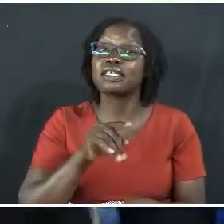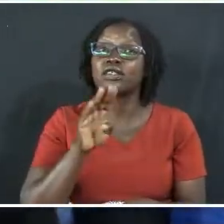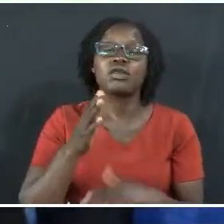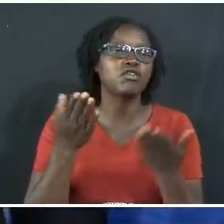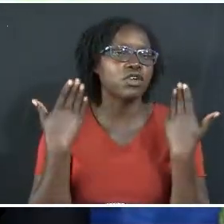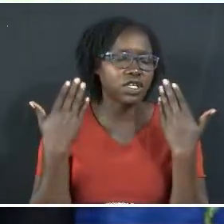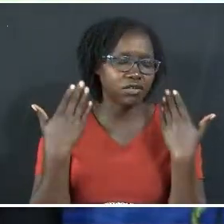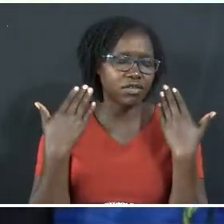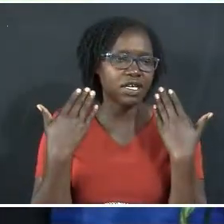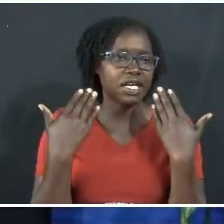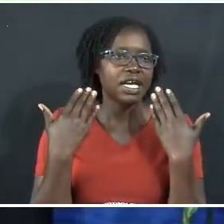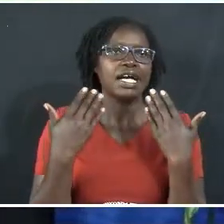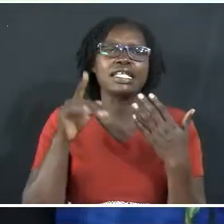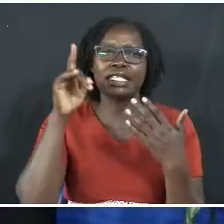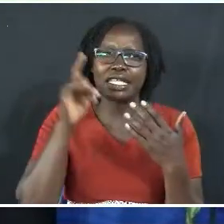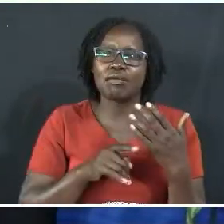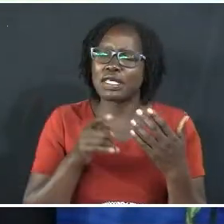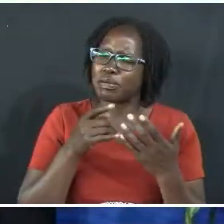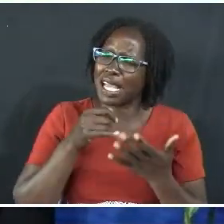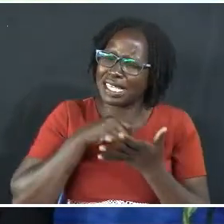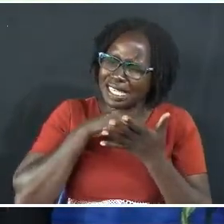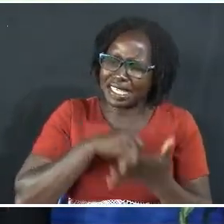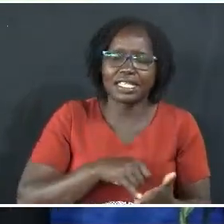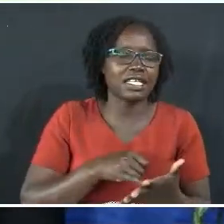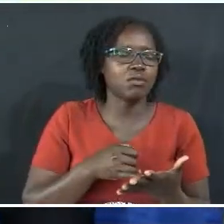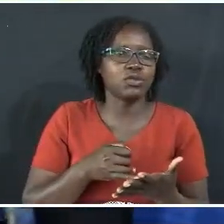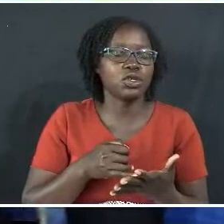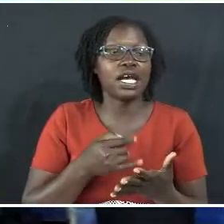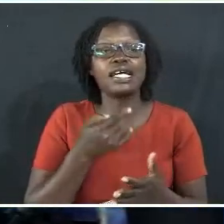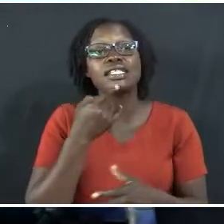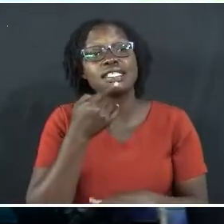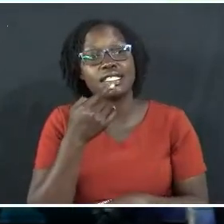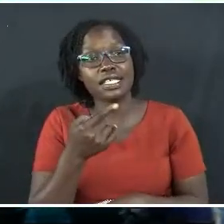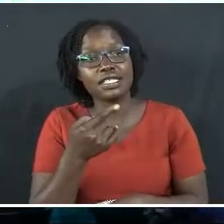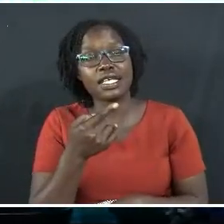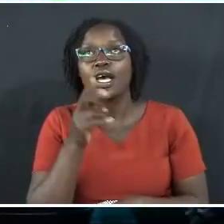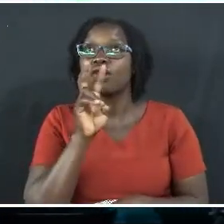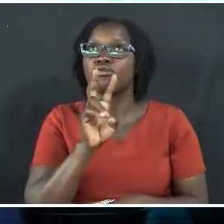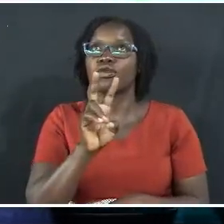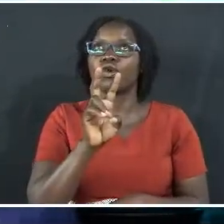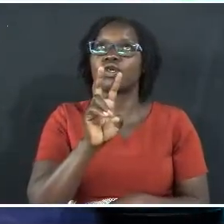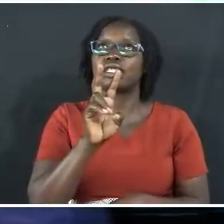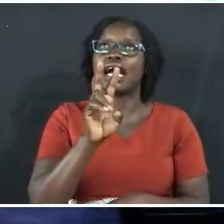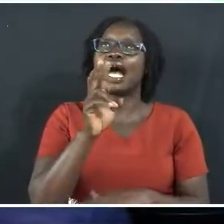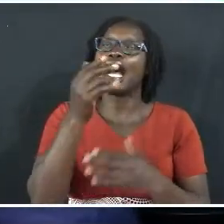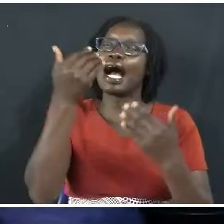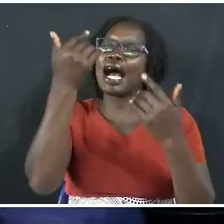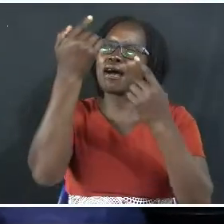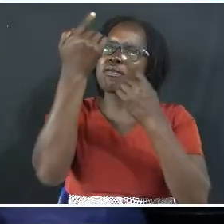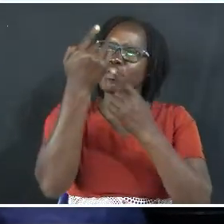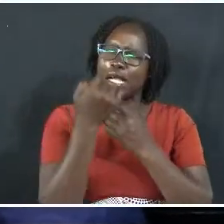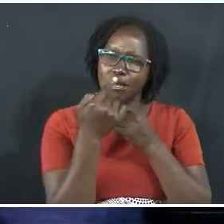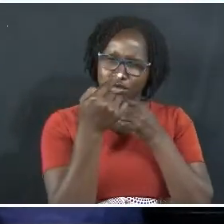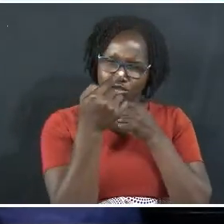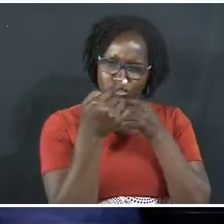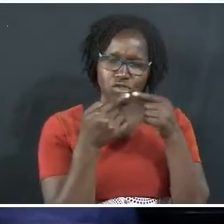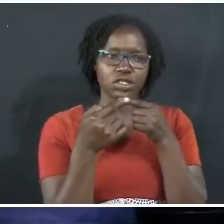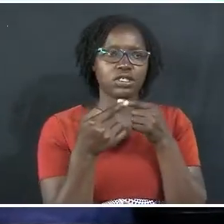forever. There must be an interruption. And he says, behold, I am coming shortly.